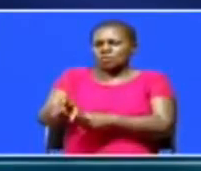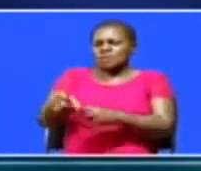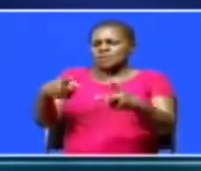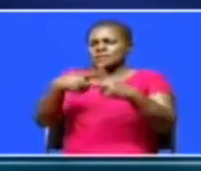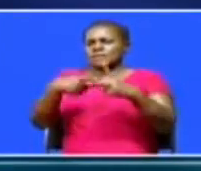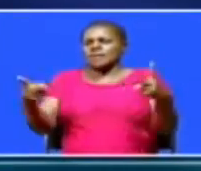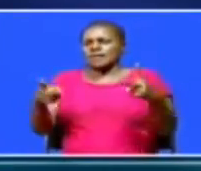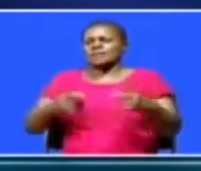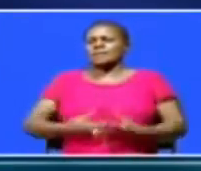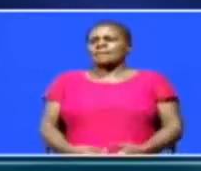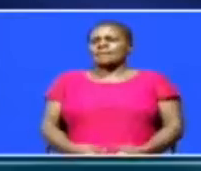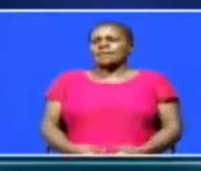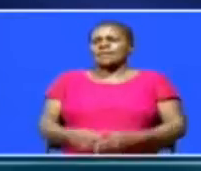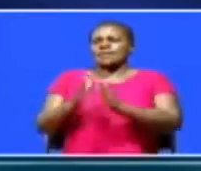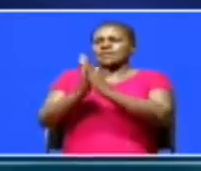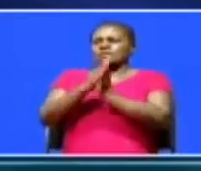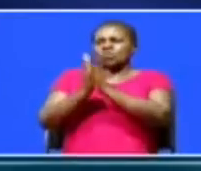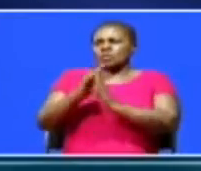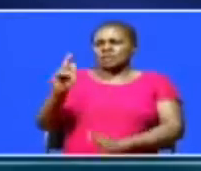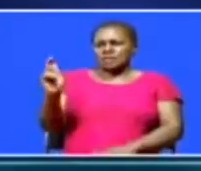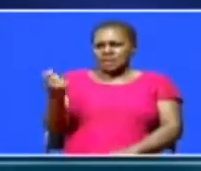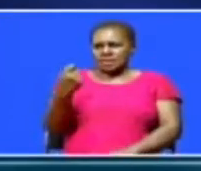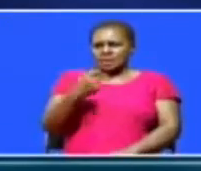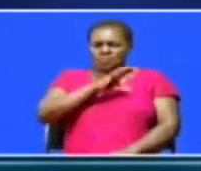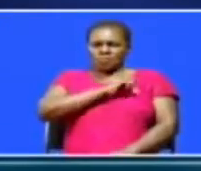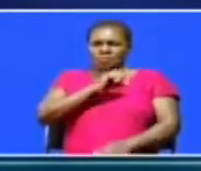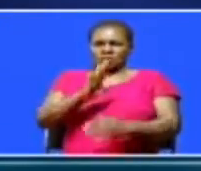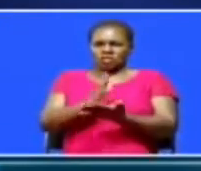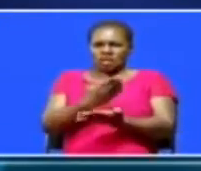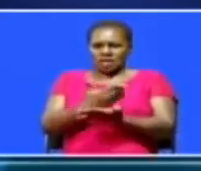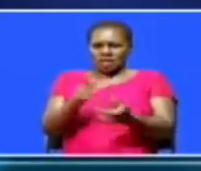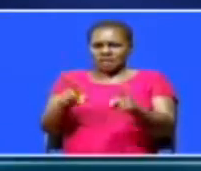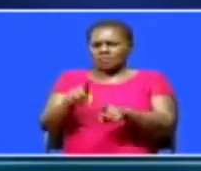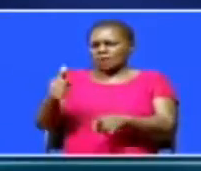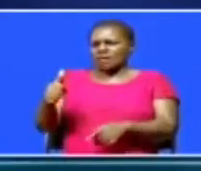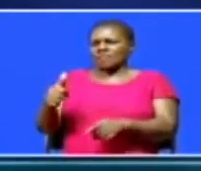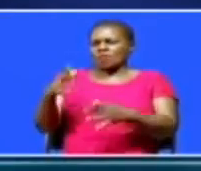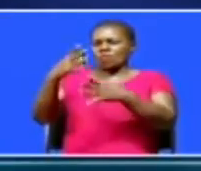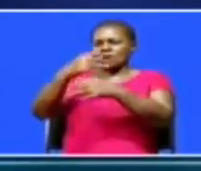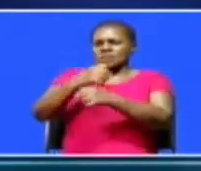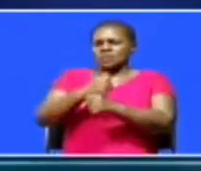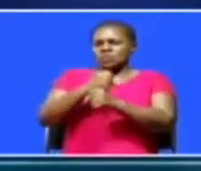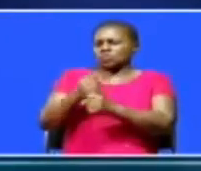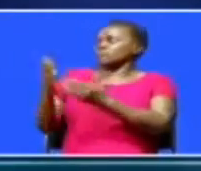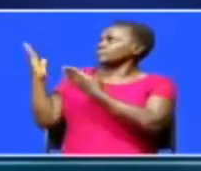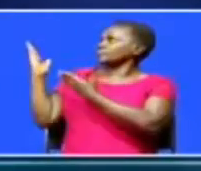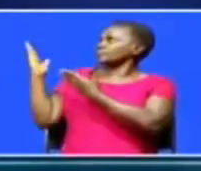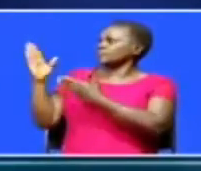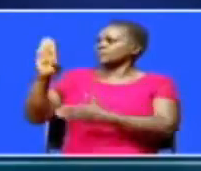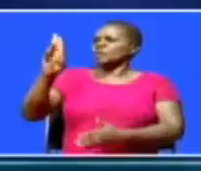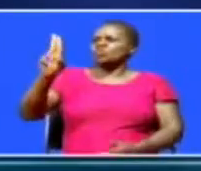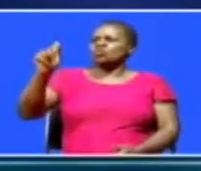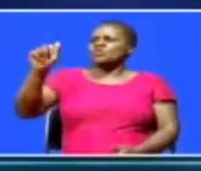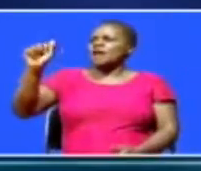outbreak. A story of Kenyan resilience shared by such other local farms as the Butali Sugar Company,